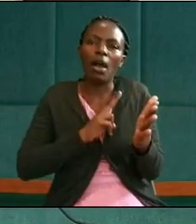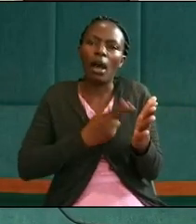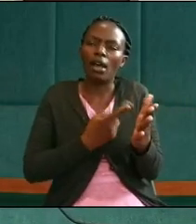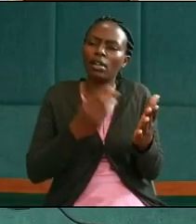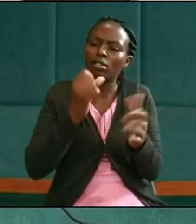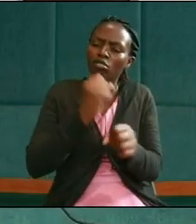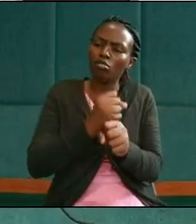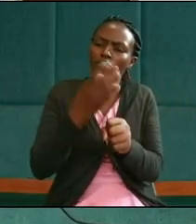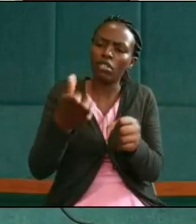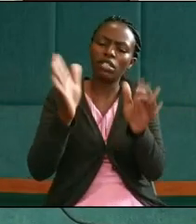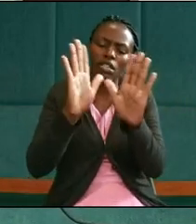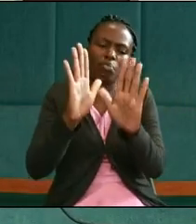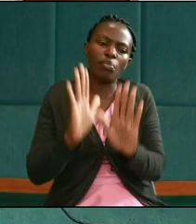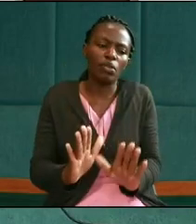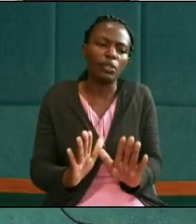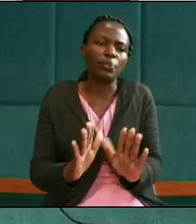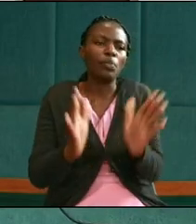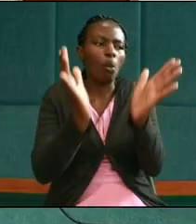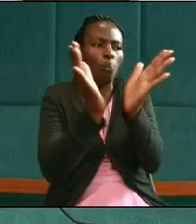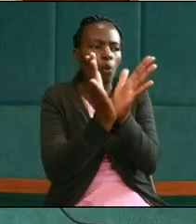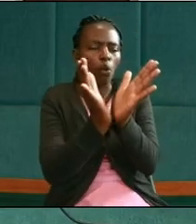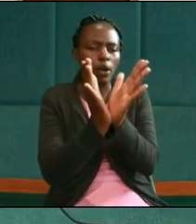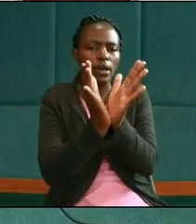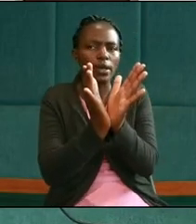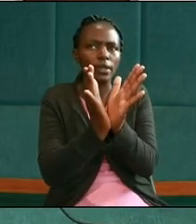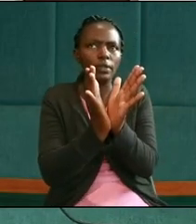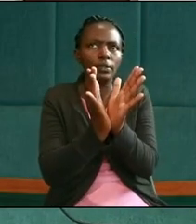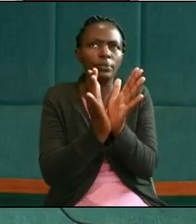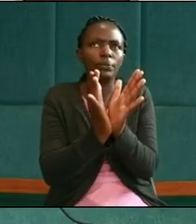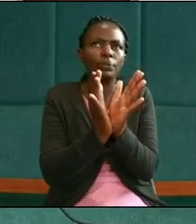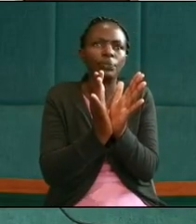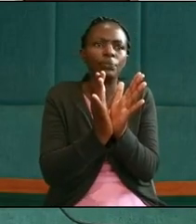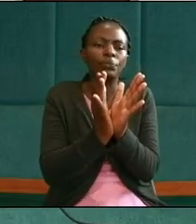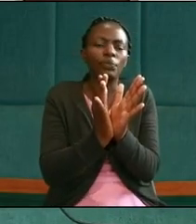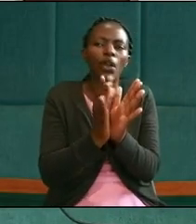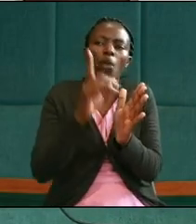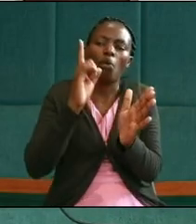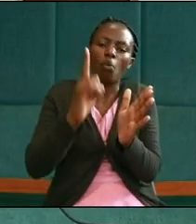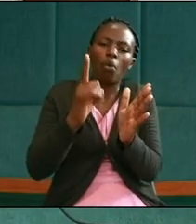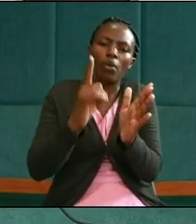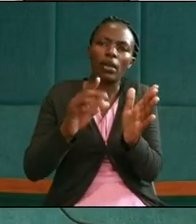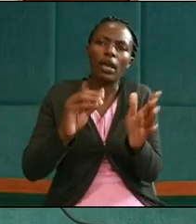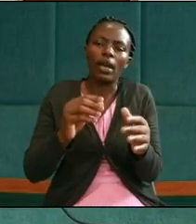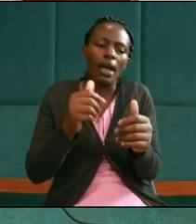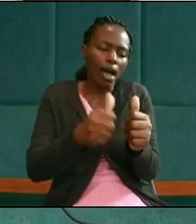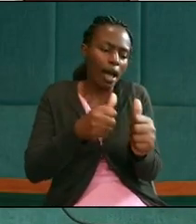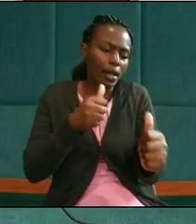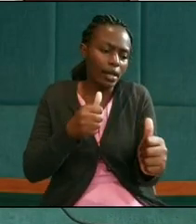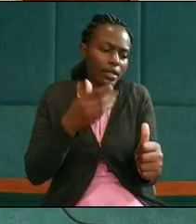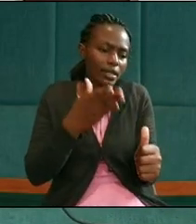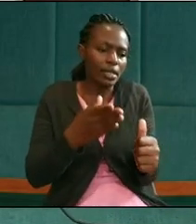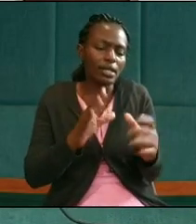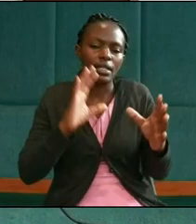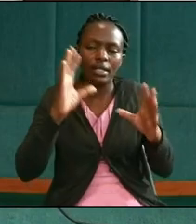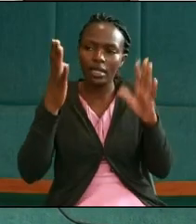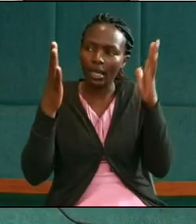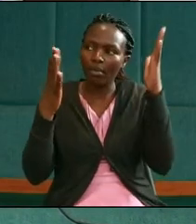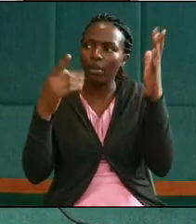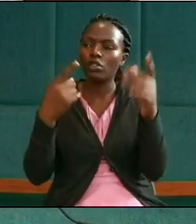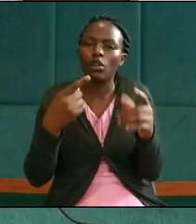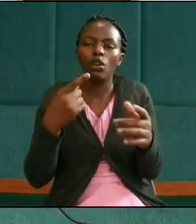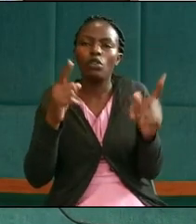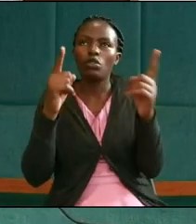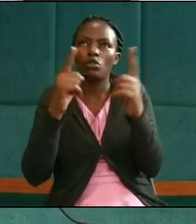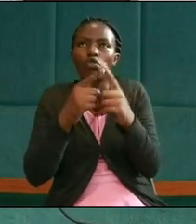important. Paul the Apostle warned against the turning of this celebration to an occasion of eating